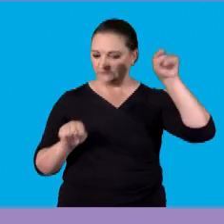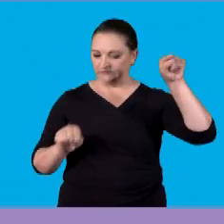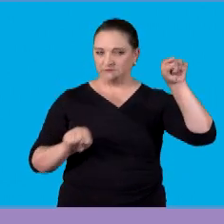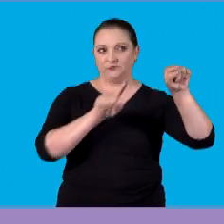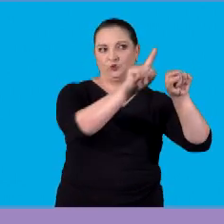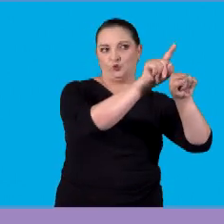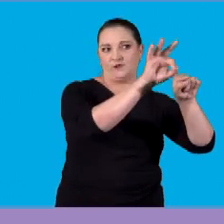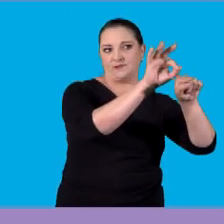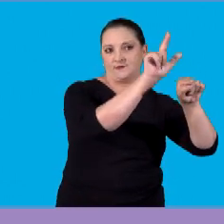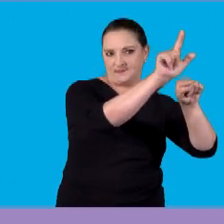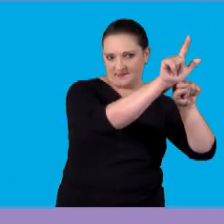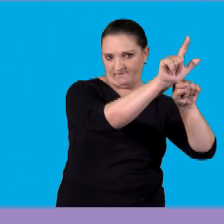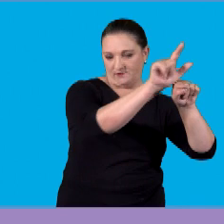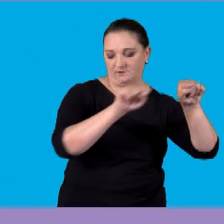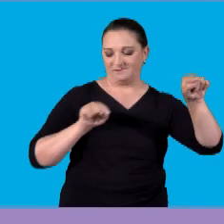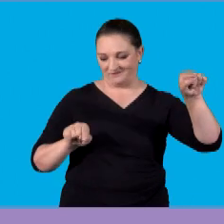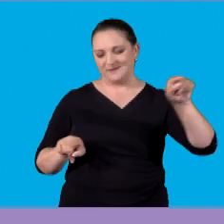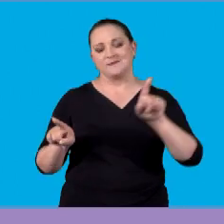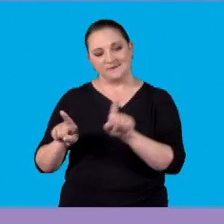137 degrees, which means that it is also